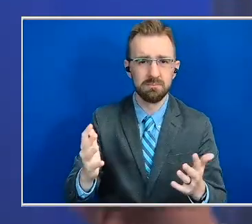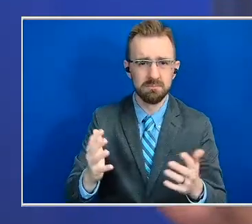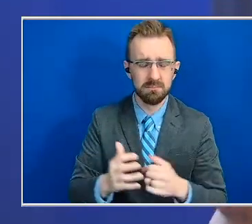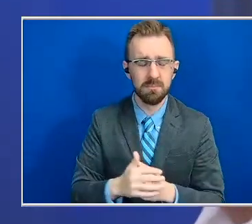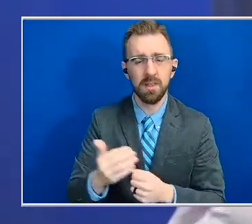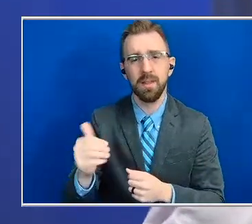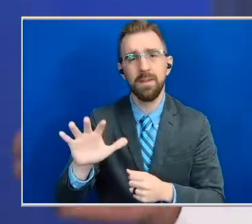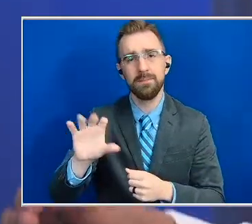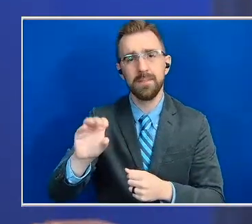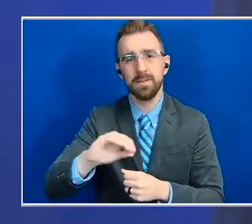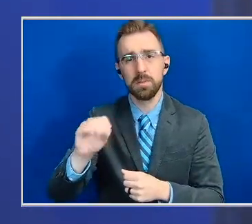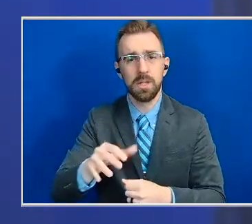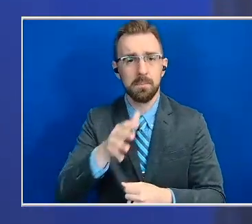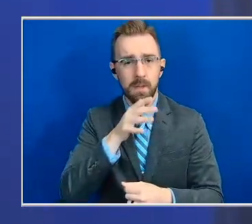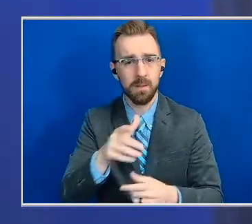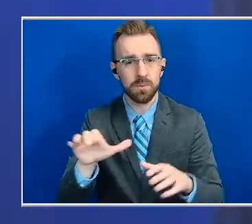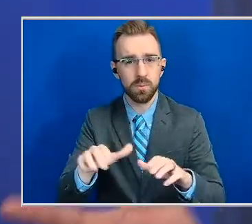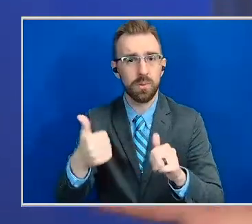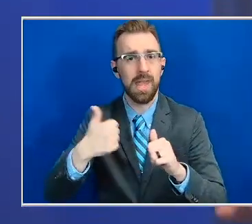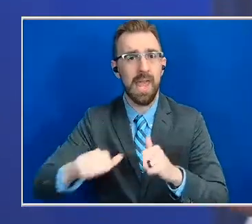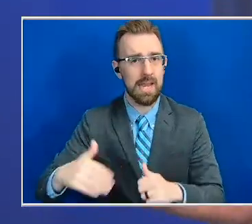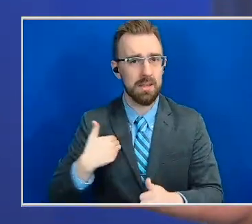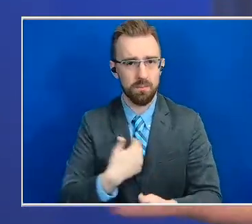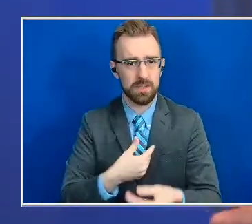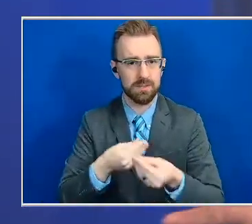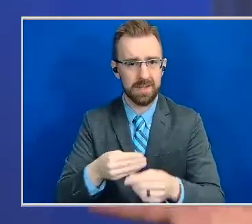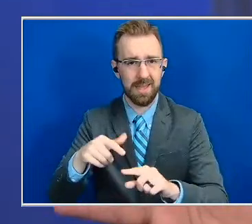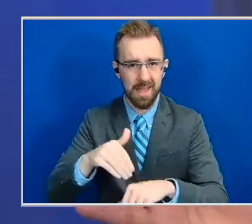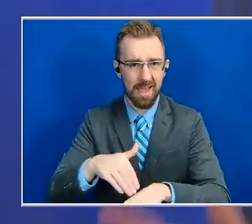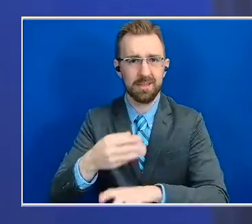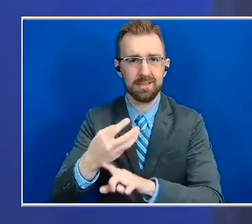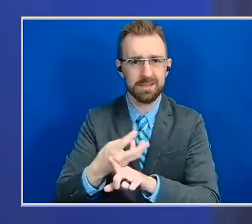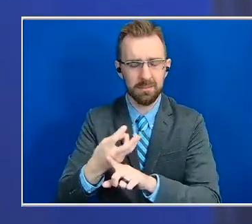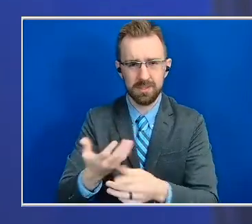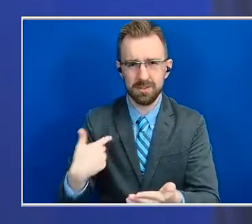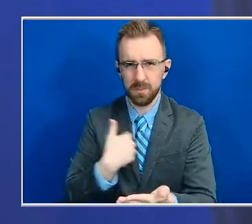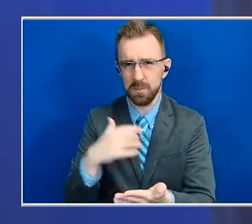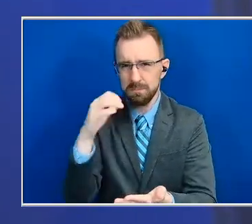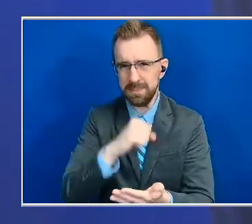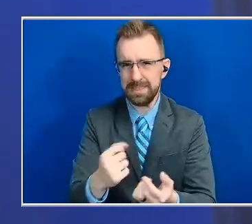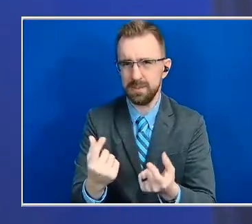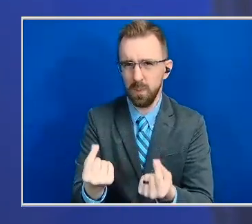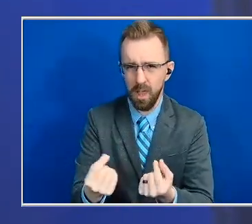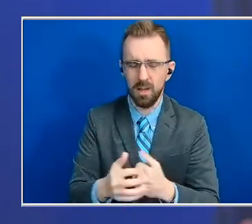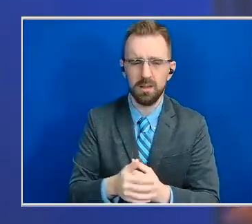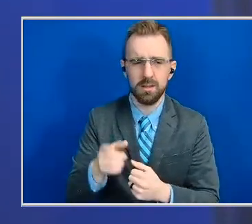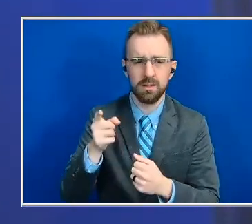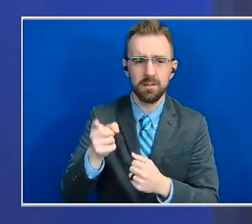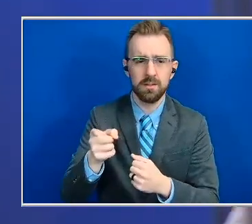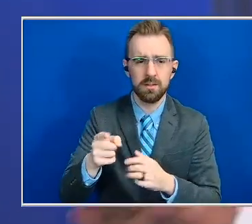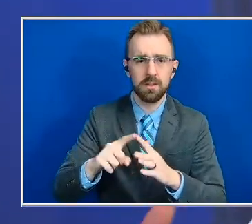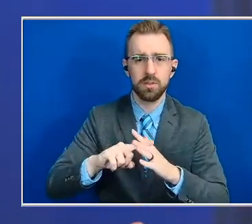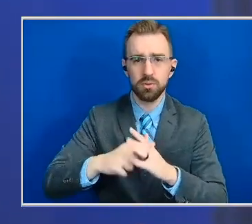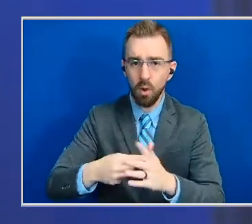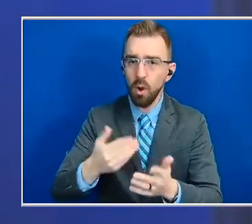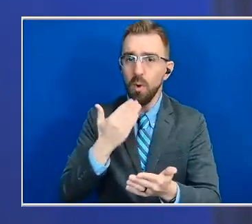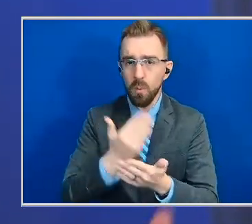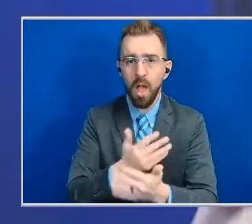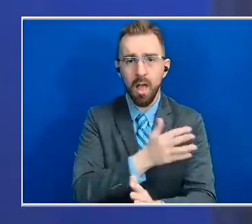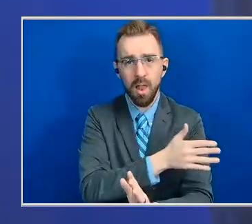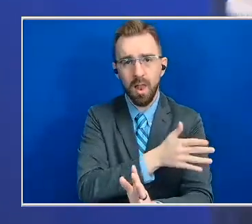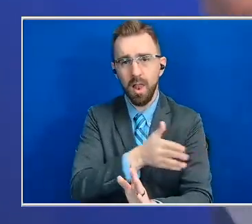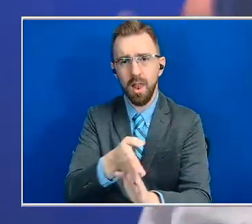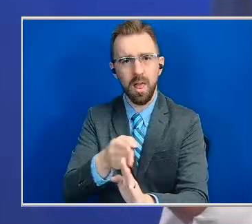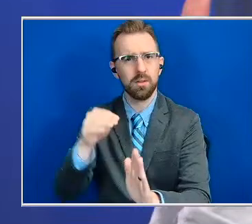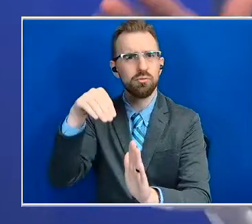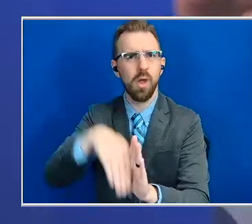moms are doing any breastfeeding at 6 months. So what are we missing there, right? They start out well, but there is this steep drop off. And if